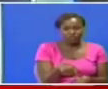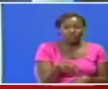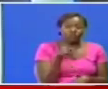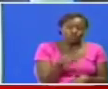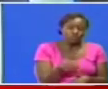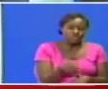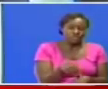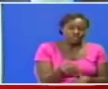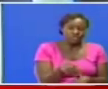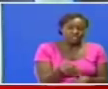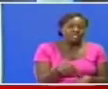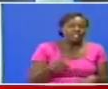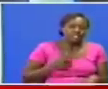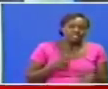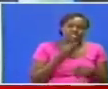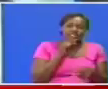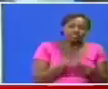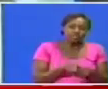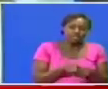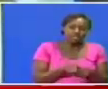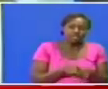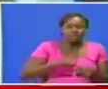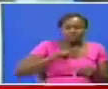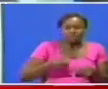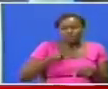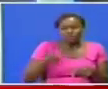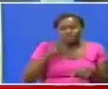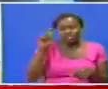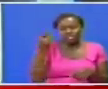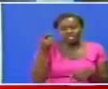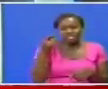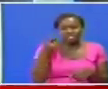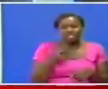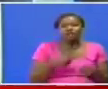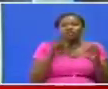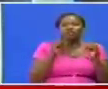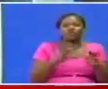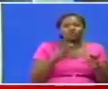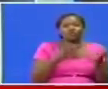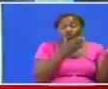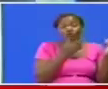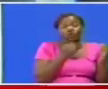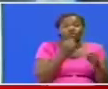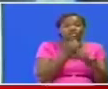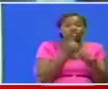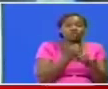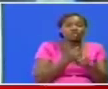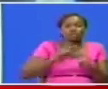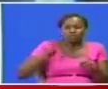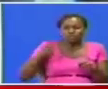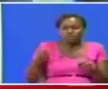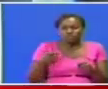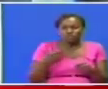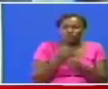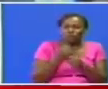Today, ladies and gentlemen, millions of fellow Kenyans have lost hope for a job, and millions more work hard for